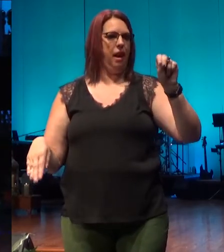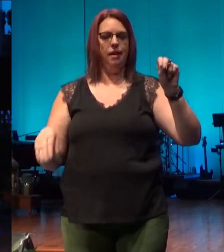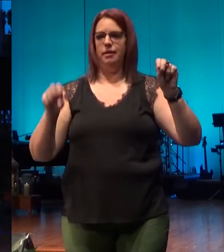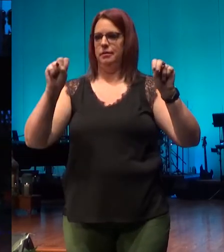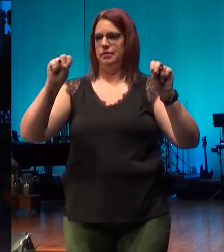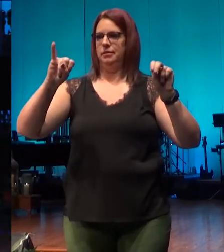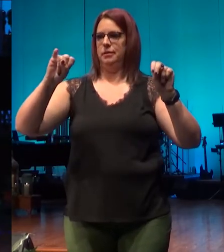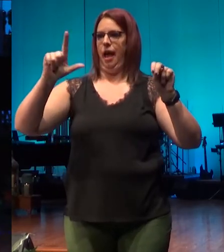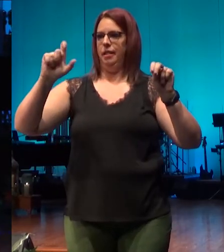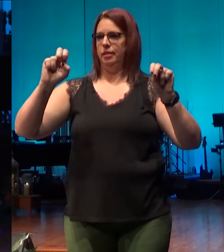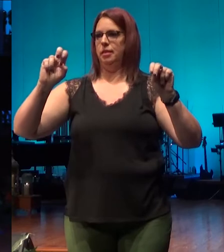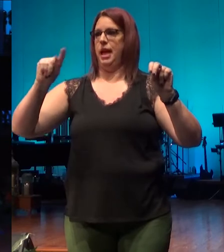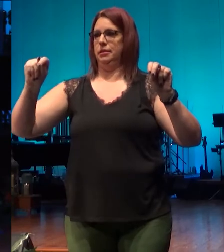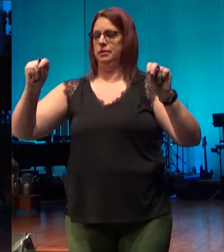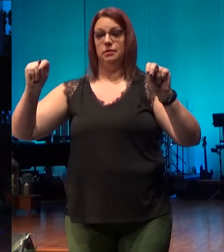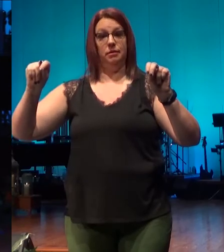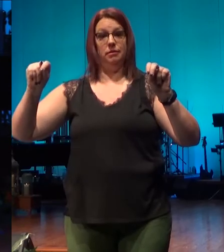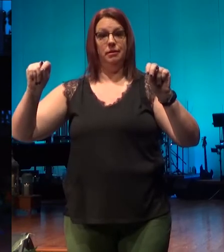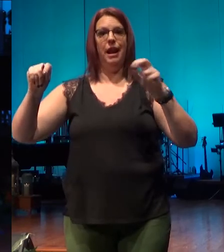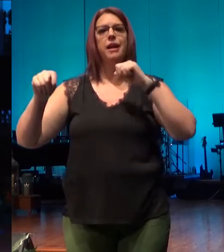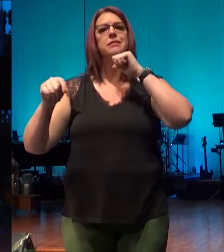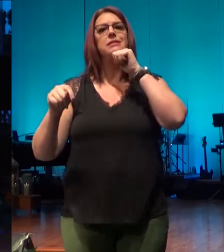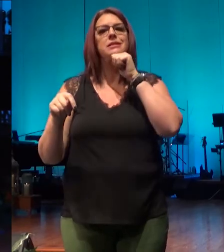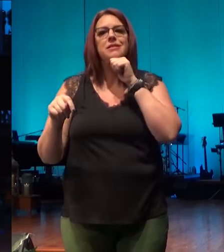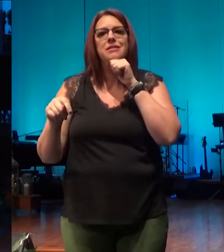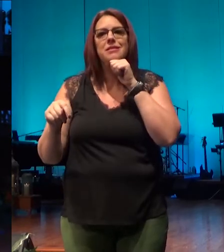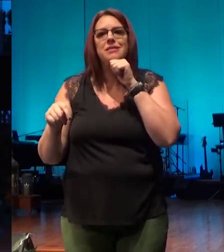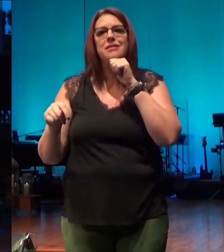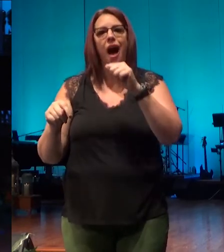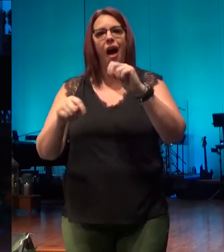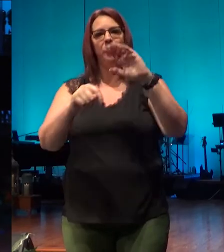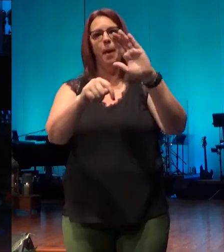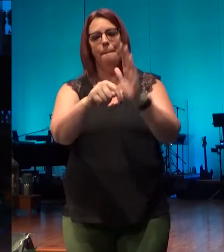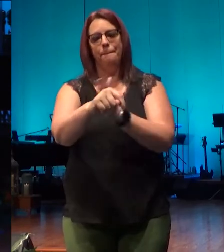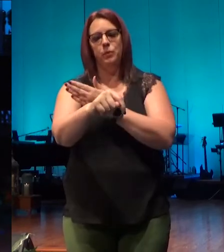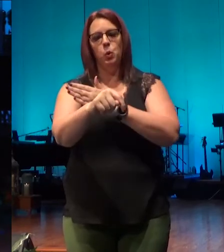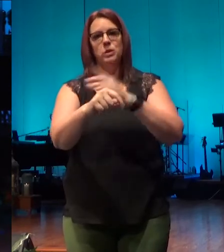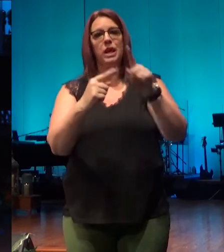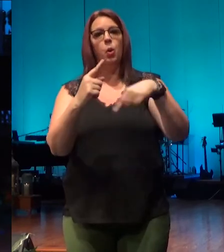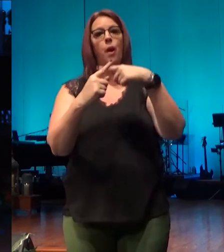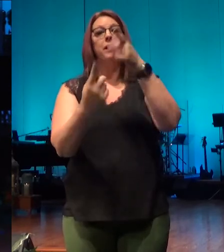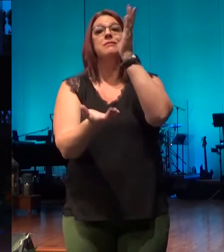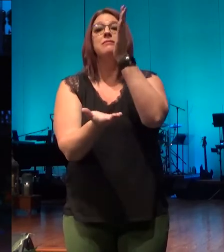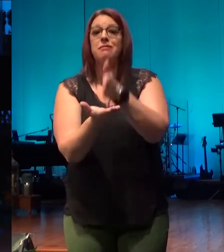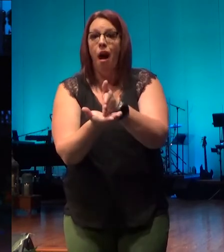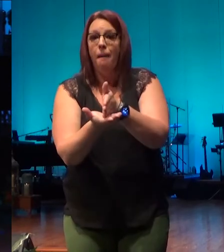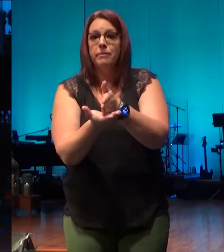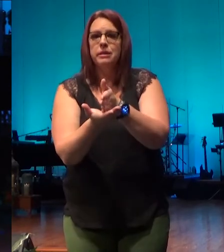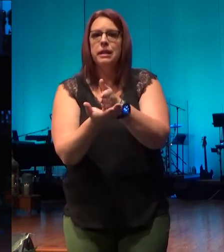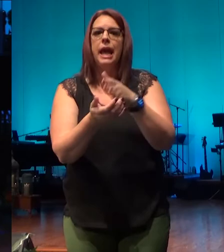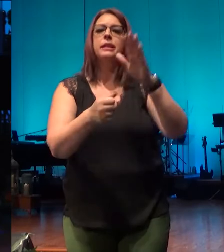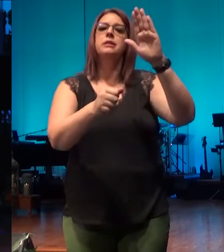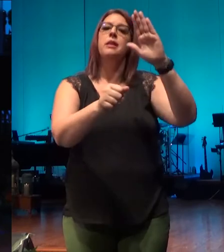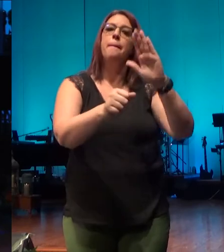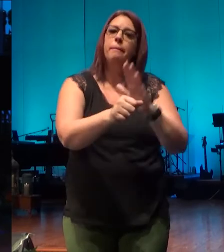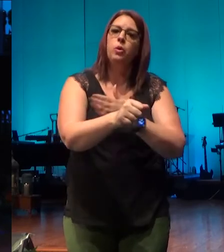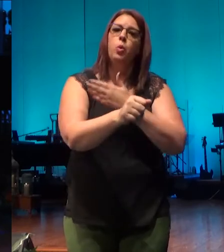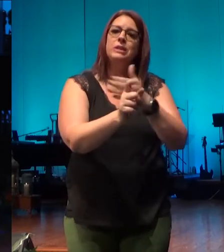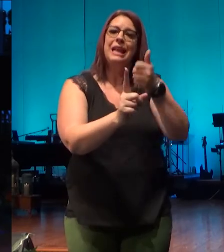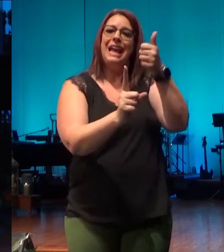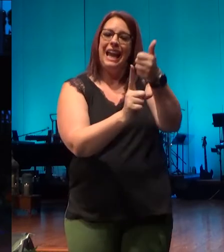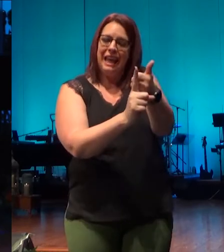after it stops. It's the essence of the music itself, the vital ingredient that makes